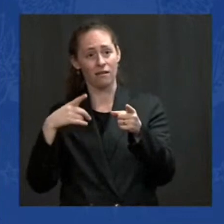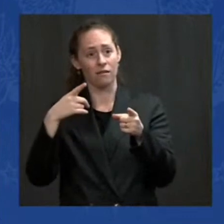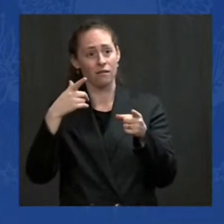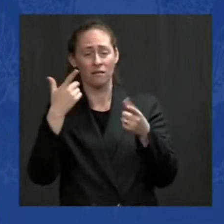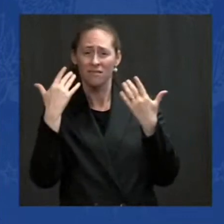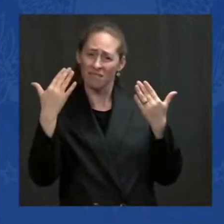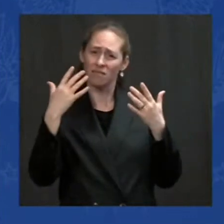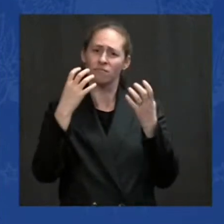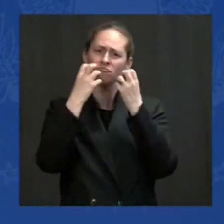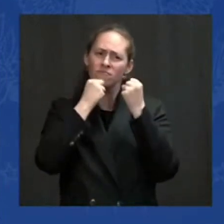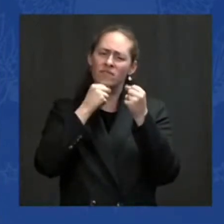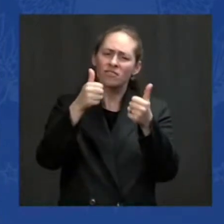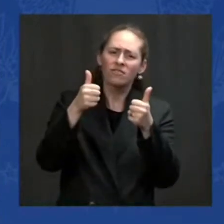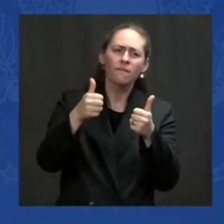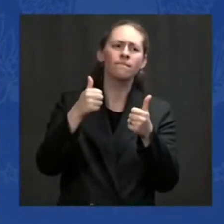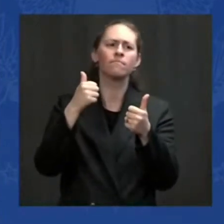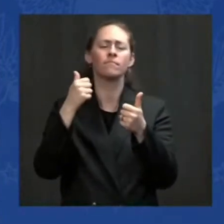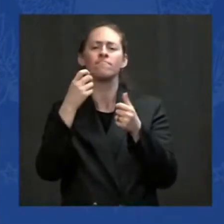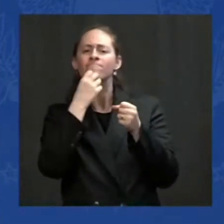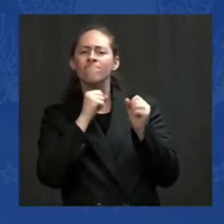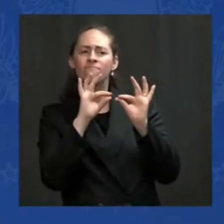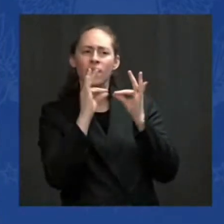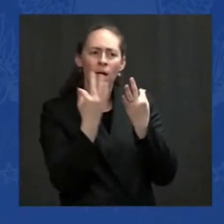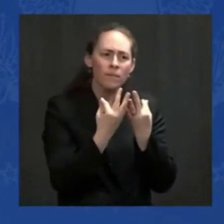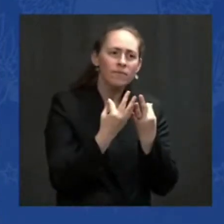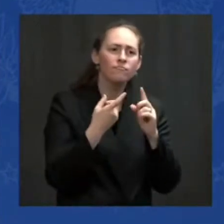themselves, their loved ones, and their communities.